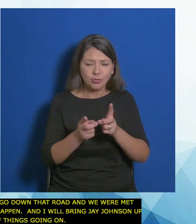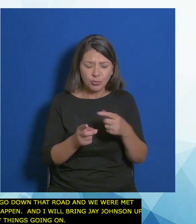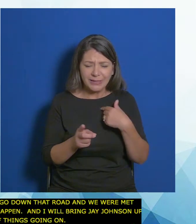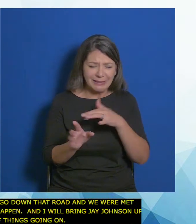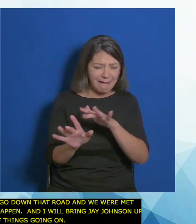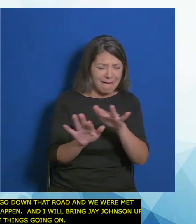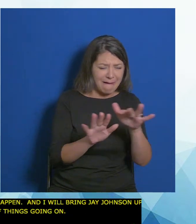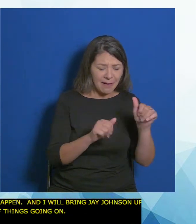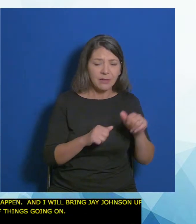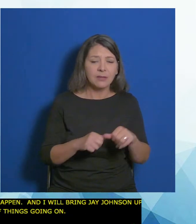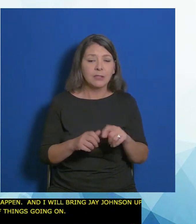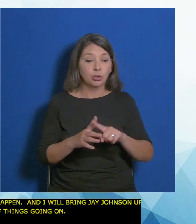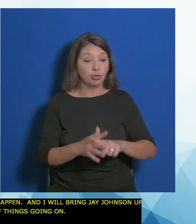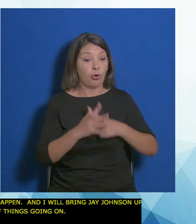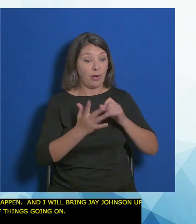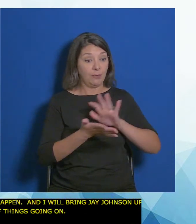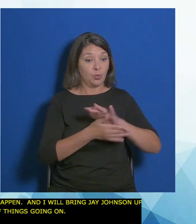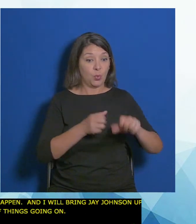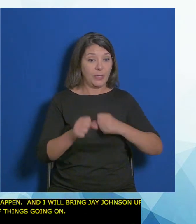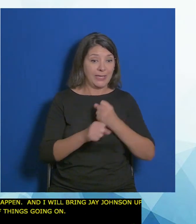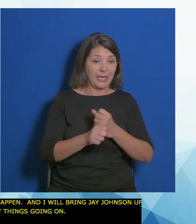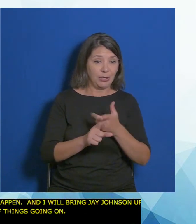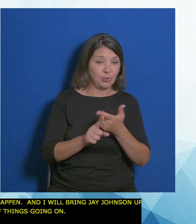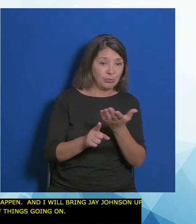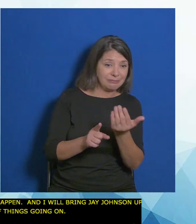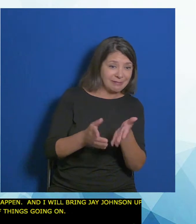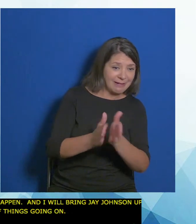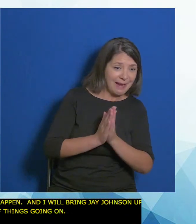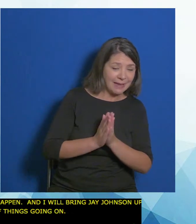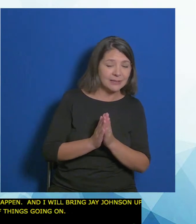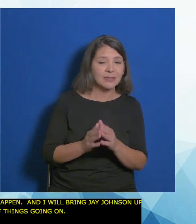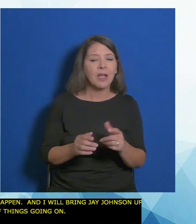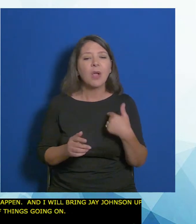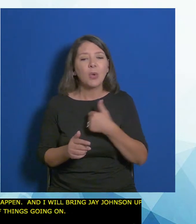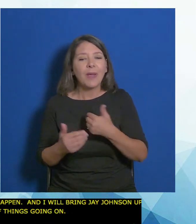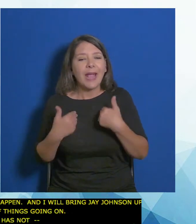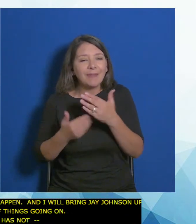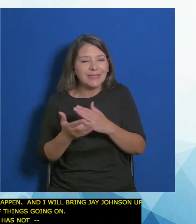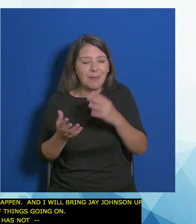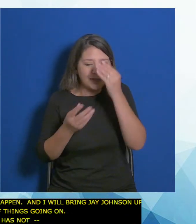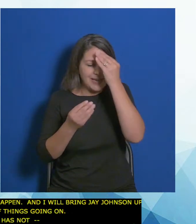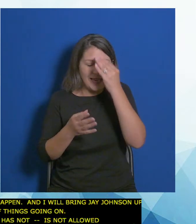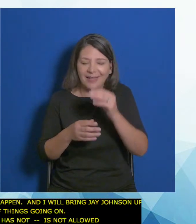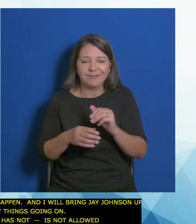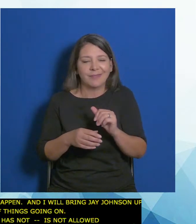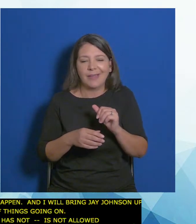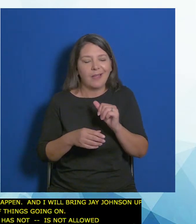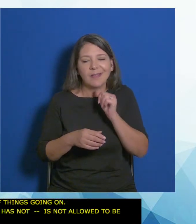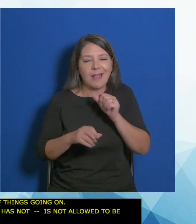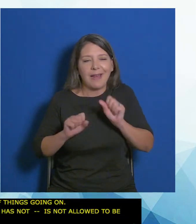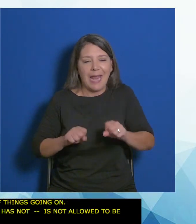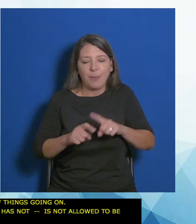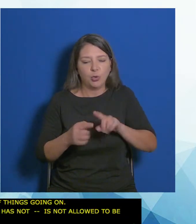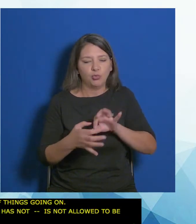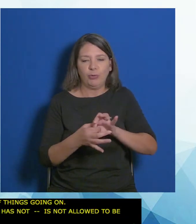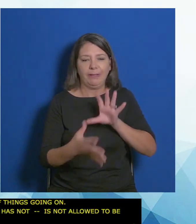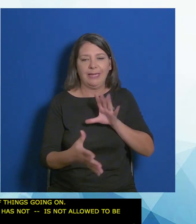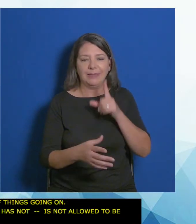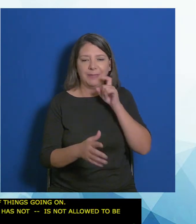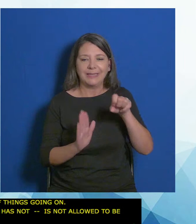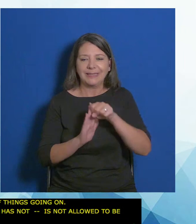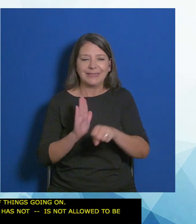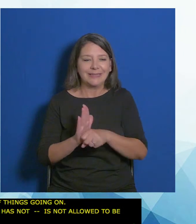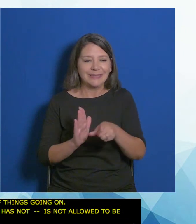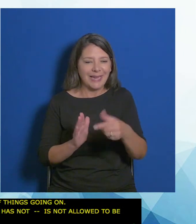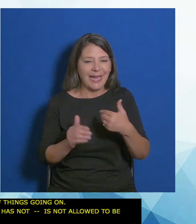year. 2 was we have data that is not allowed to be released just yet until after the embargo date by the state,